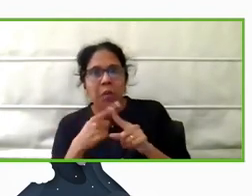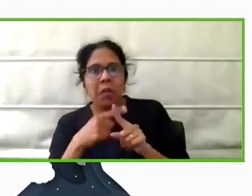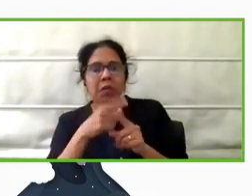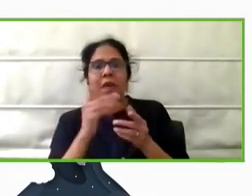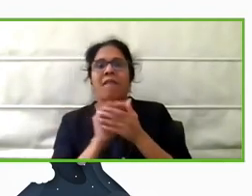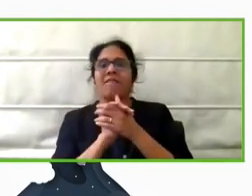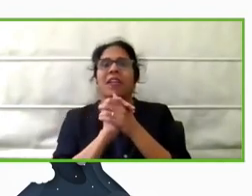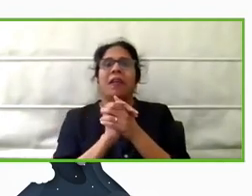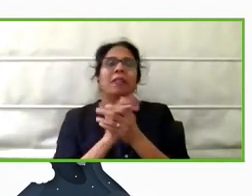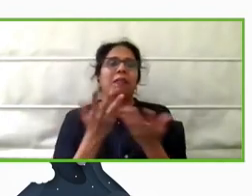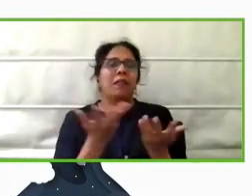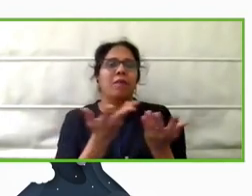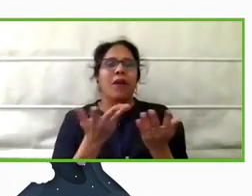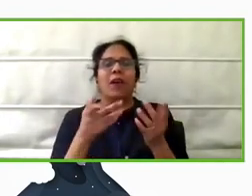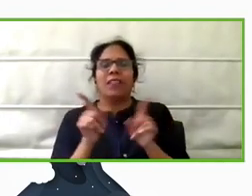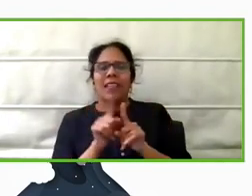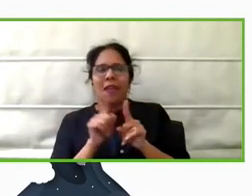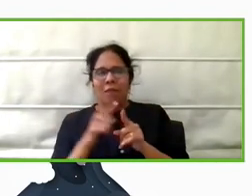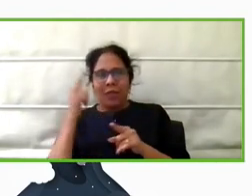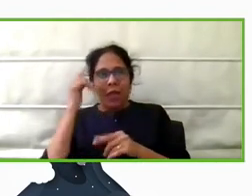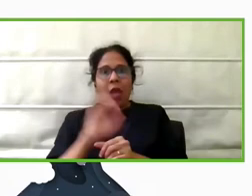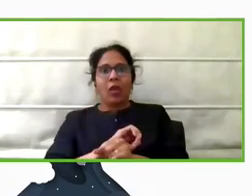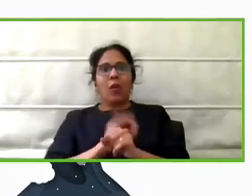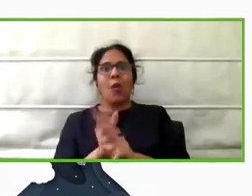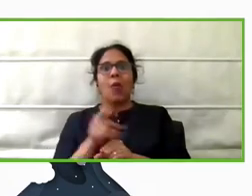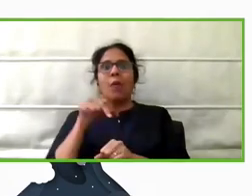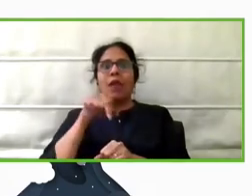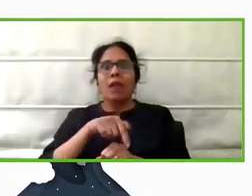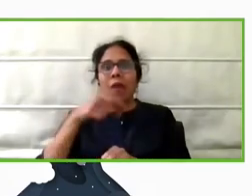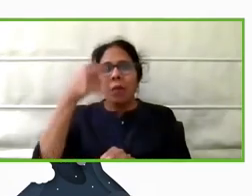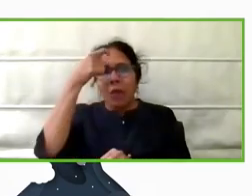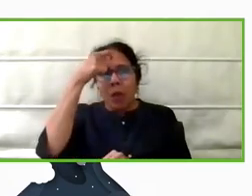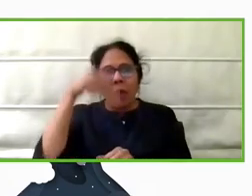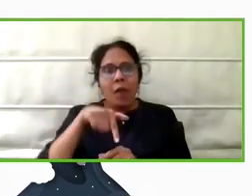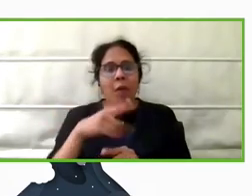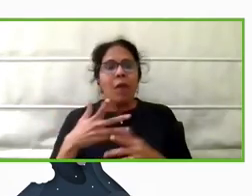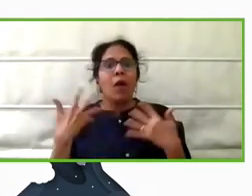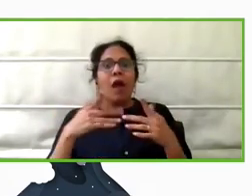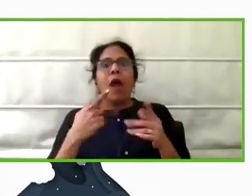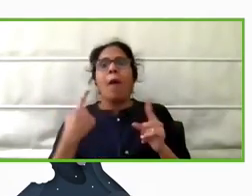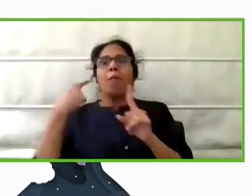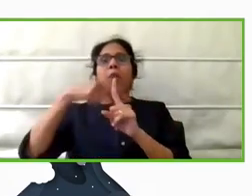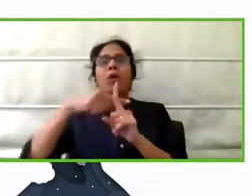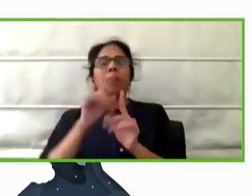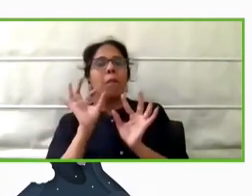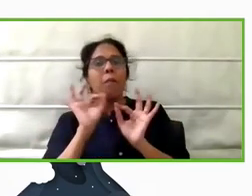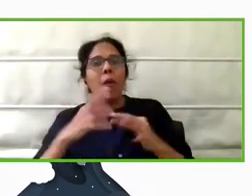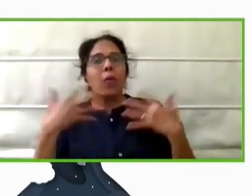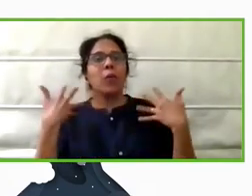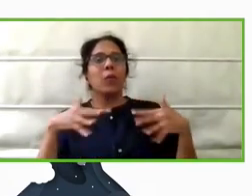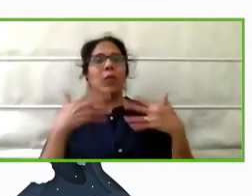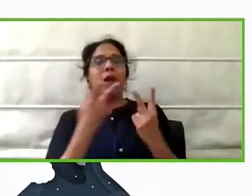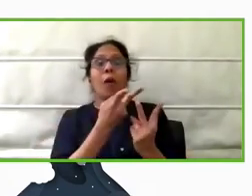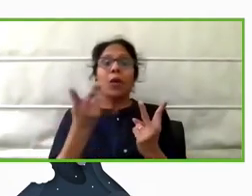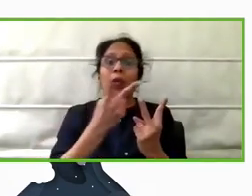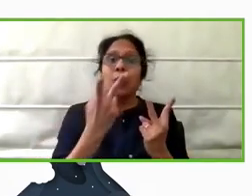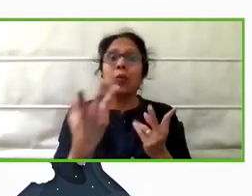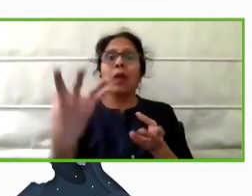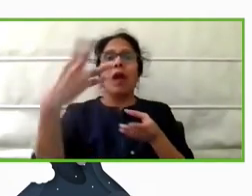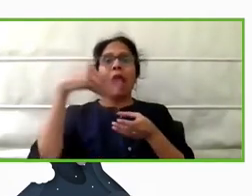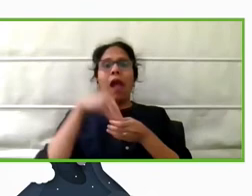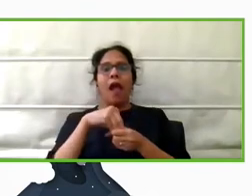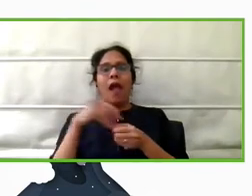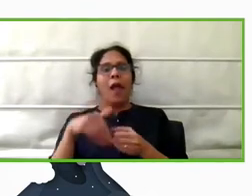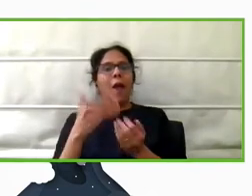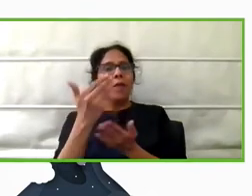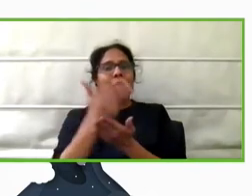only silver lining of COVID has been that I'm able to get both Windsurf and Rishad Premji at